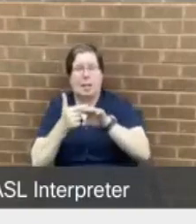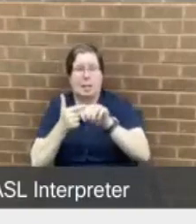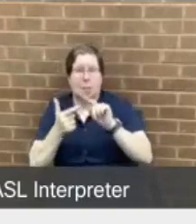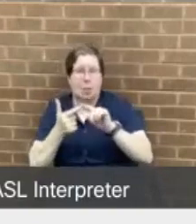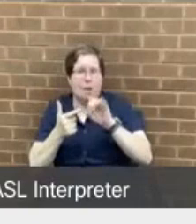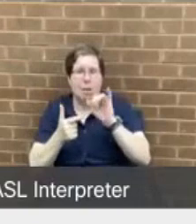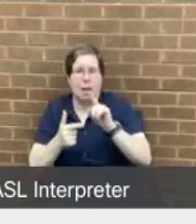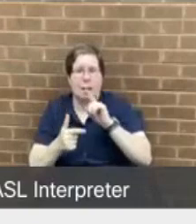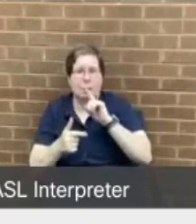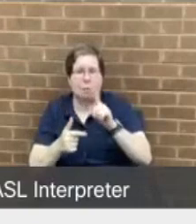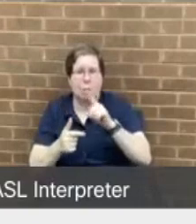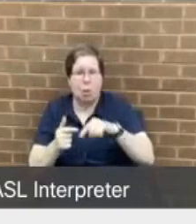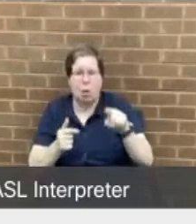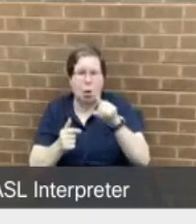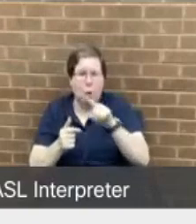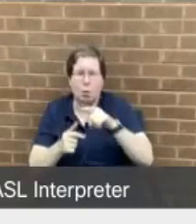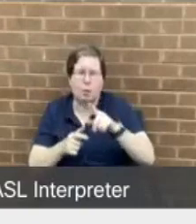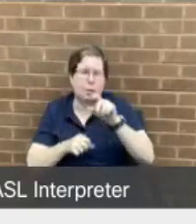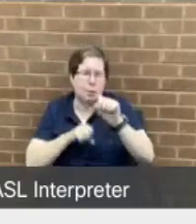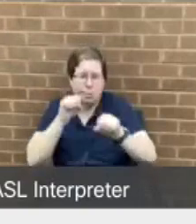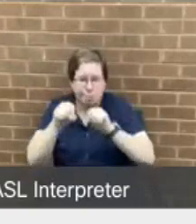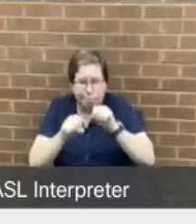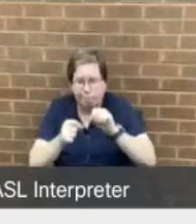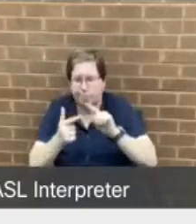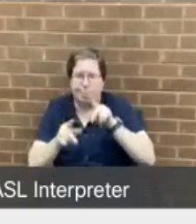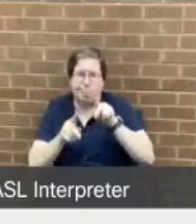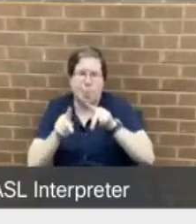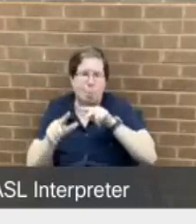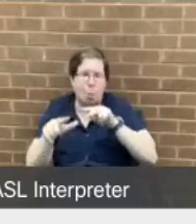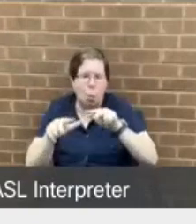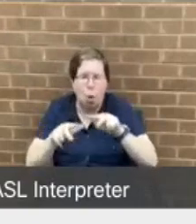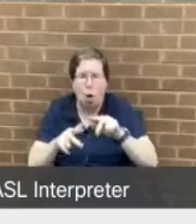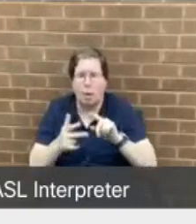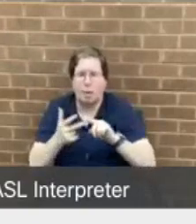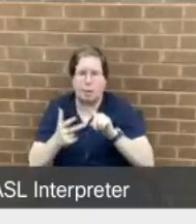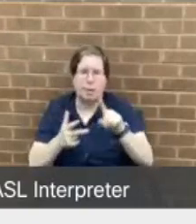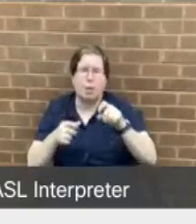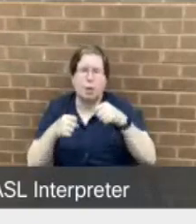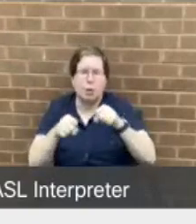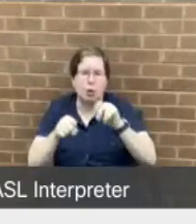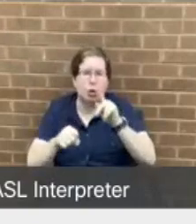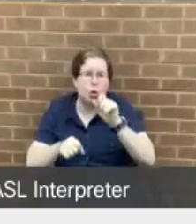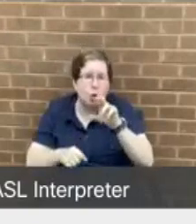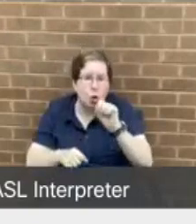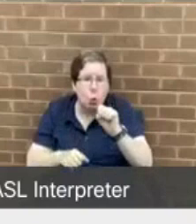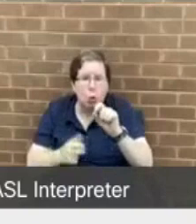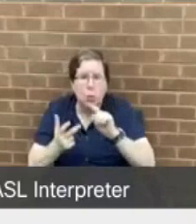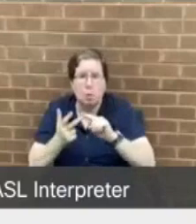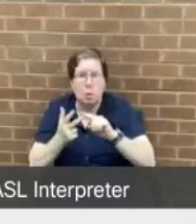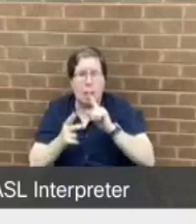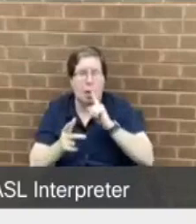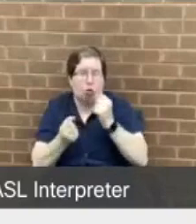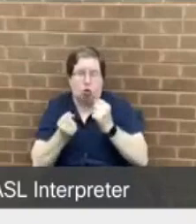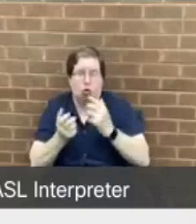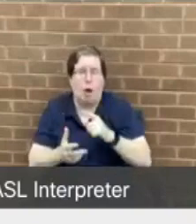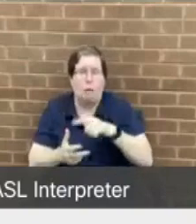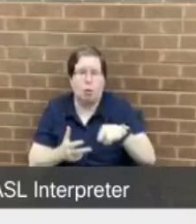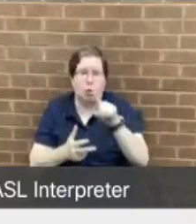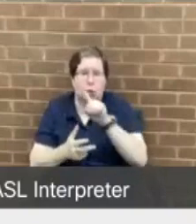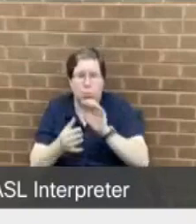our vulnerable users like pedestrians, bicyclists, those on scooters, as well as our motorists to connect them to life's